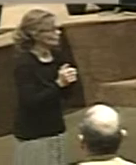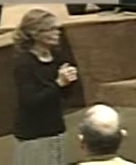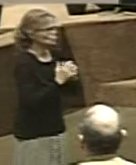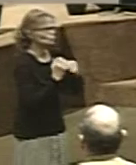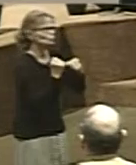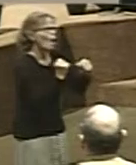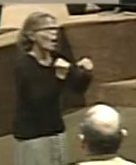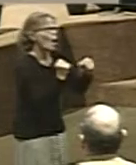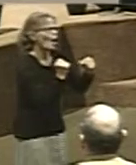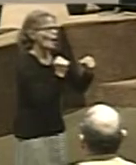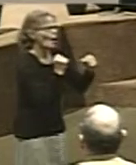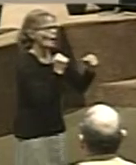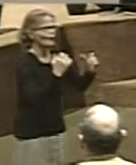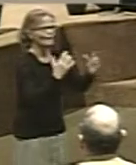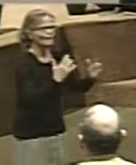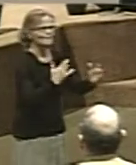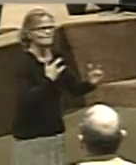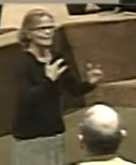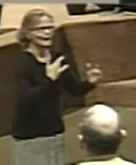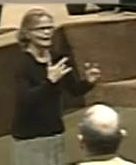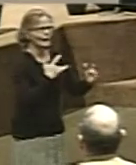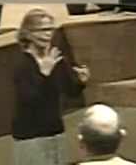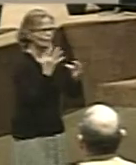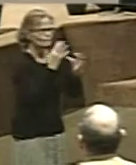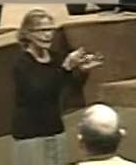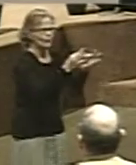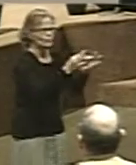untamed, primal faith.